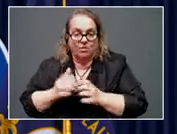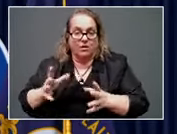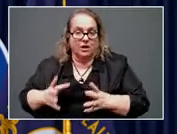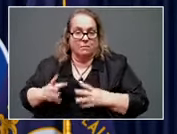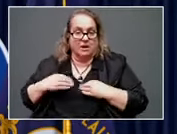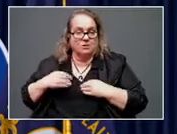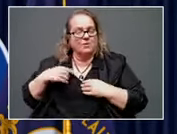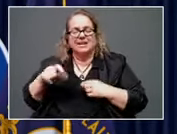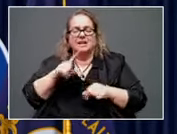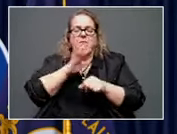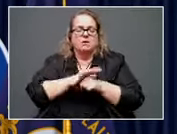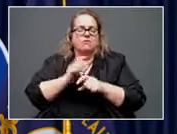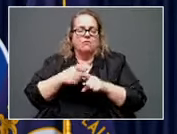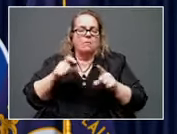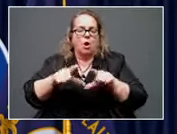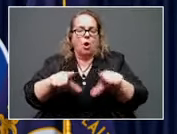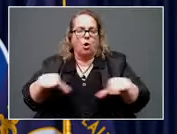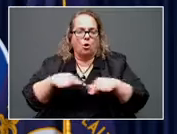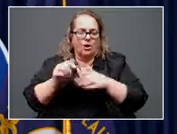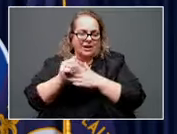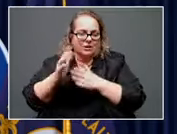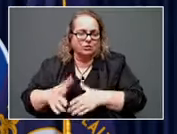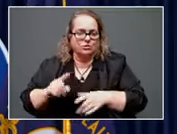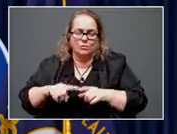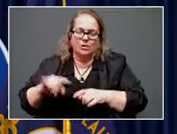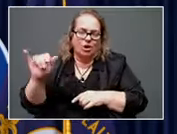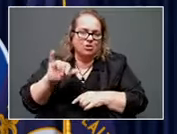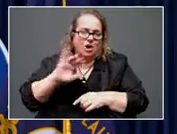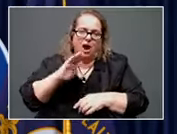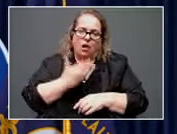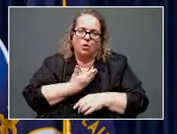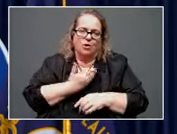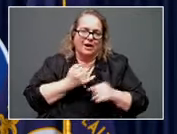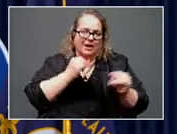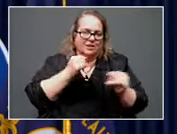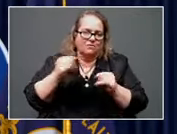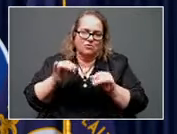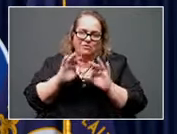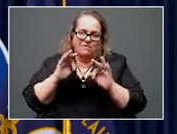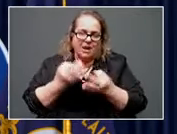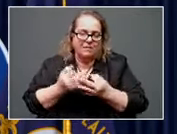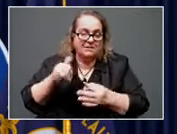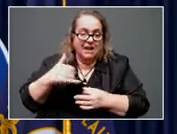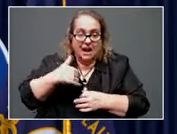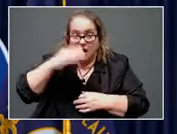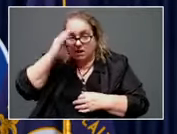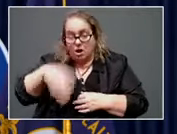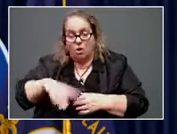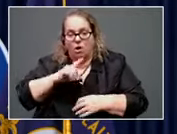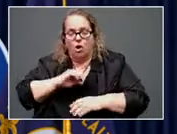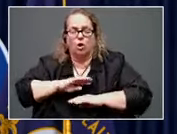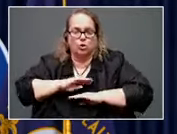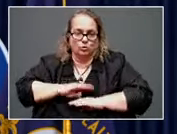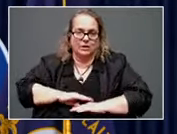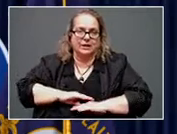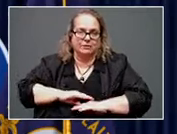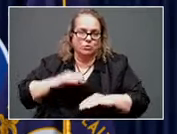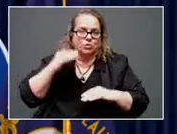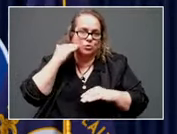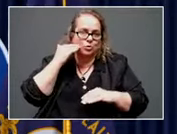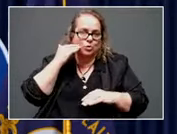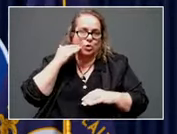but also all our individual families that I know are relieved to